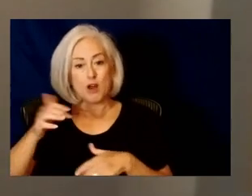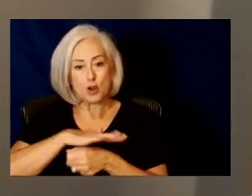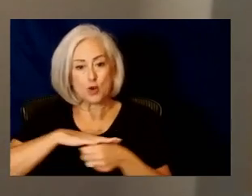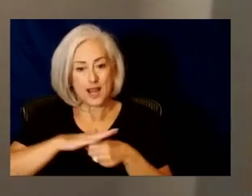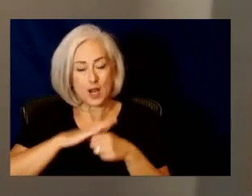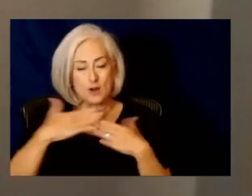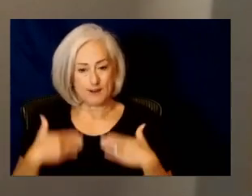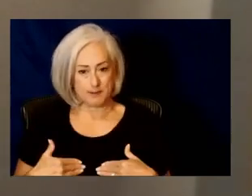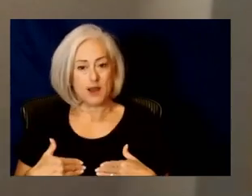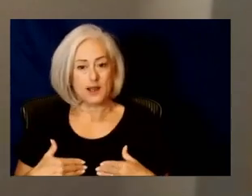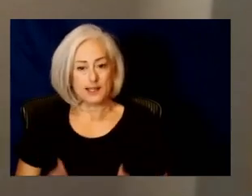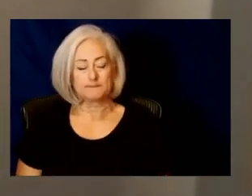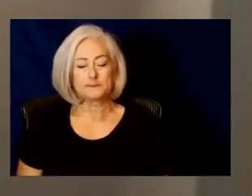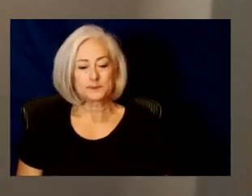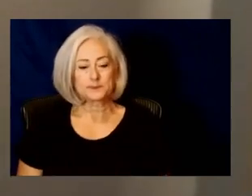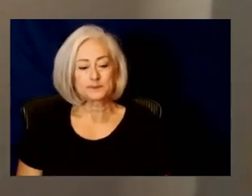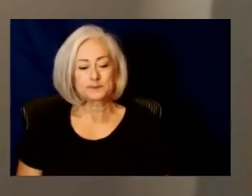occurs,